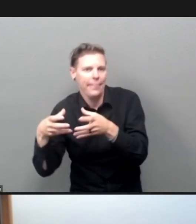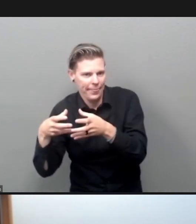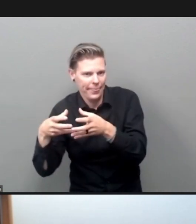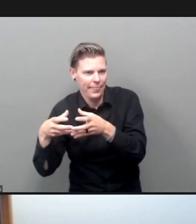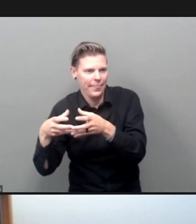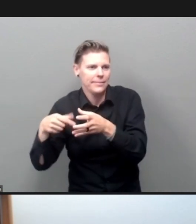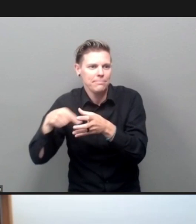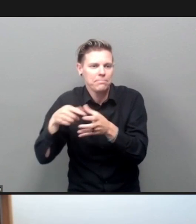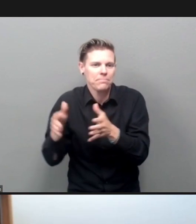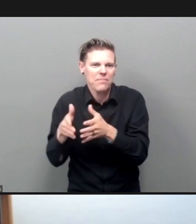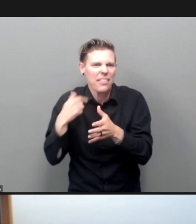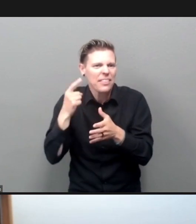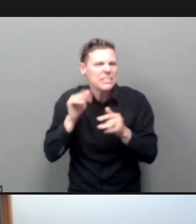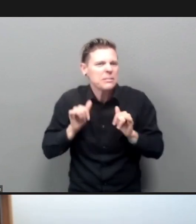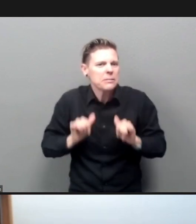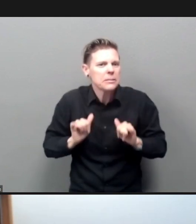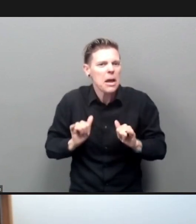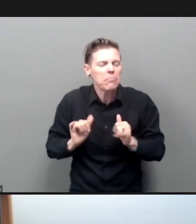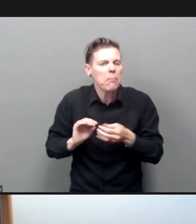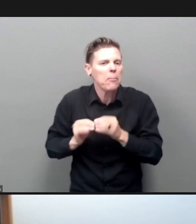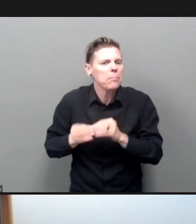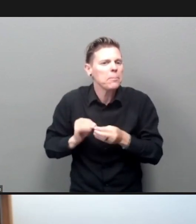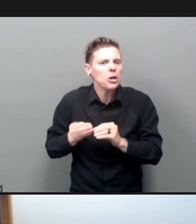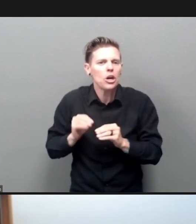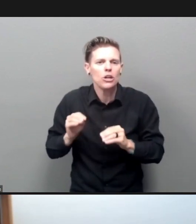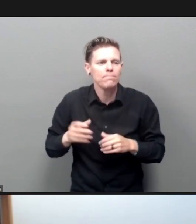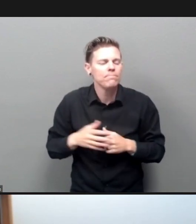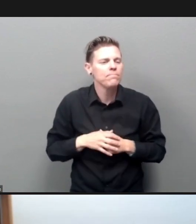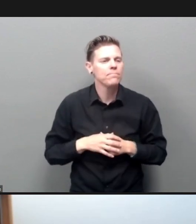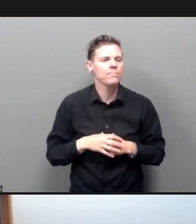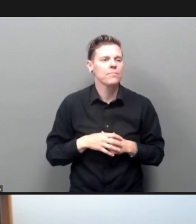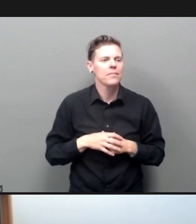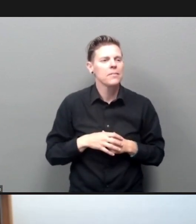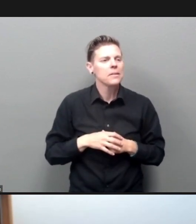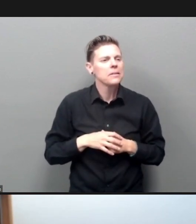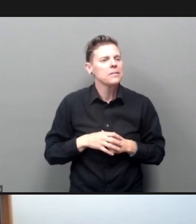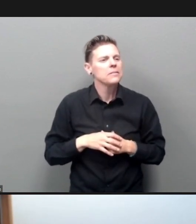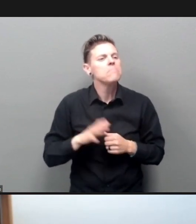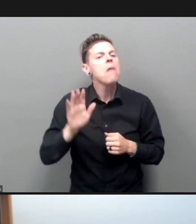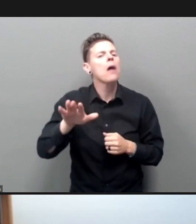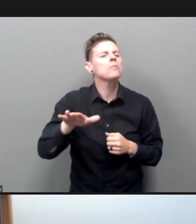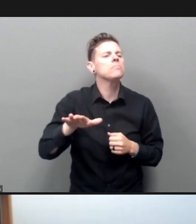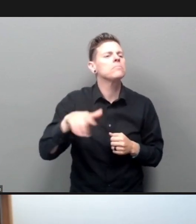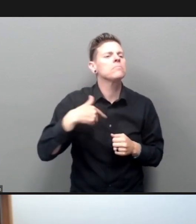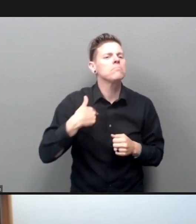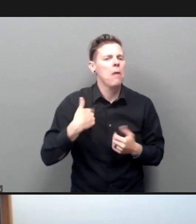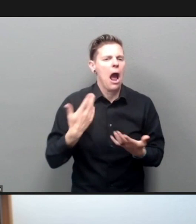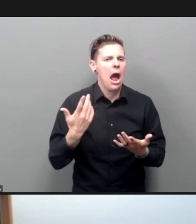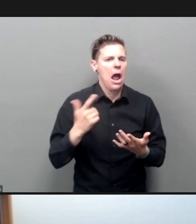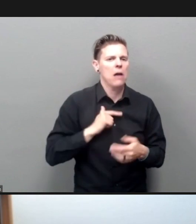though to not just ask me, talk to some of the first responder groups,